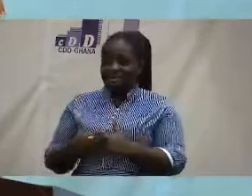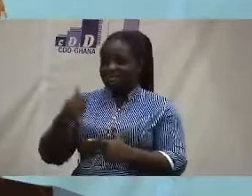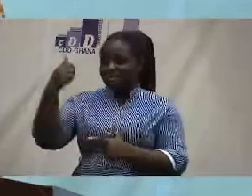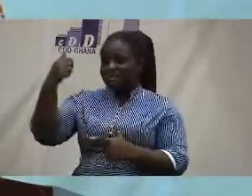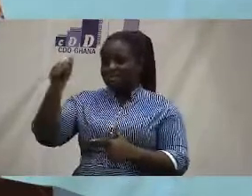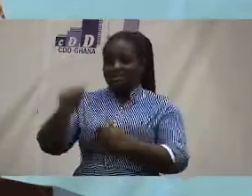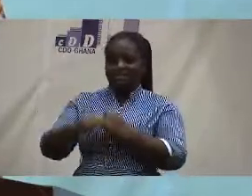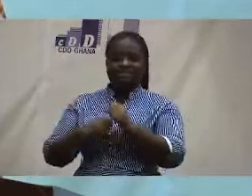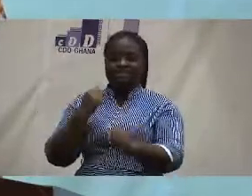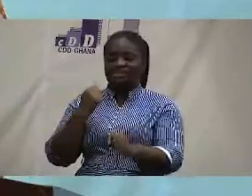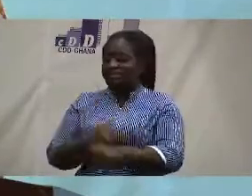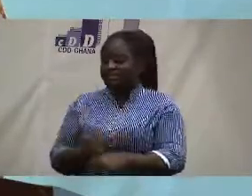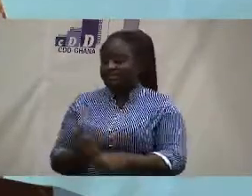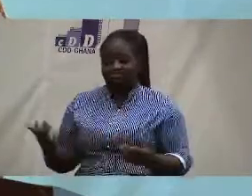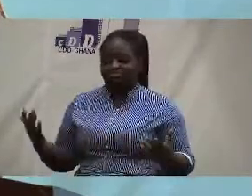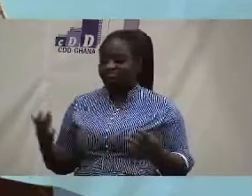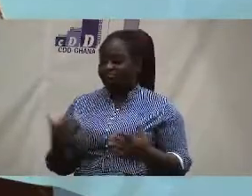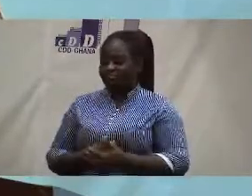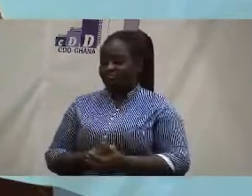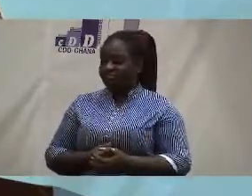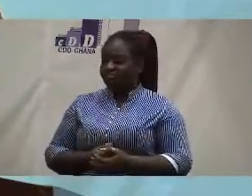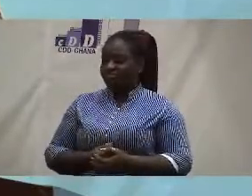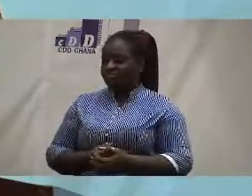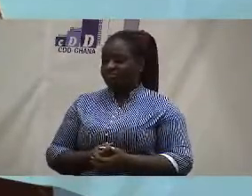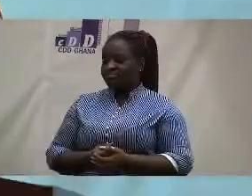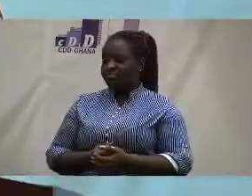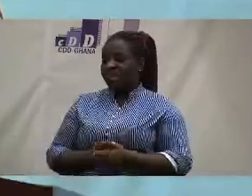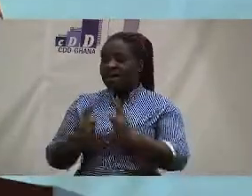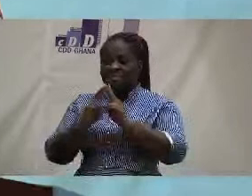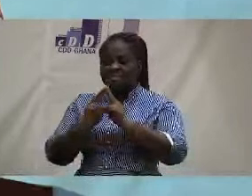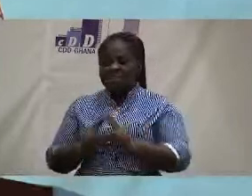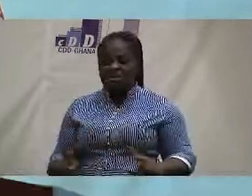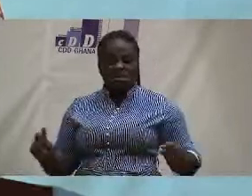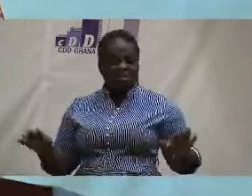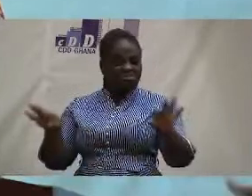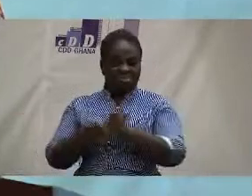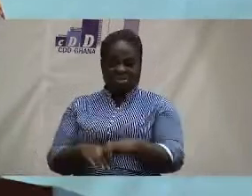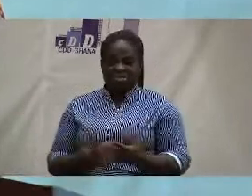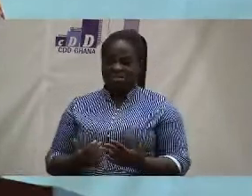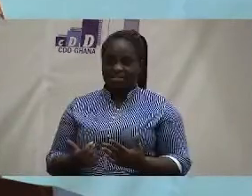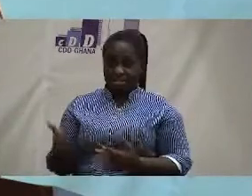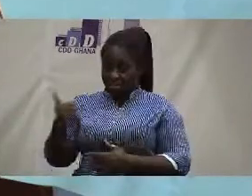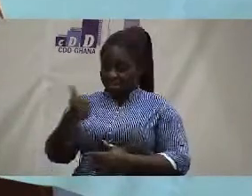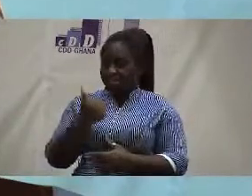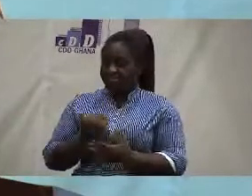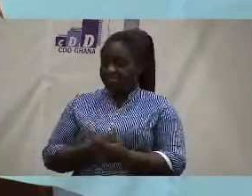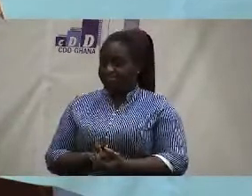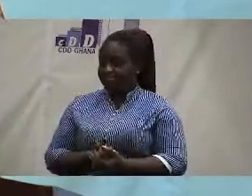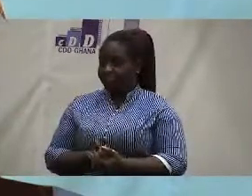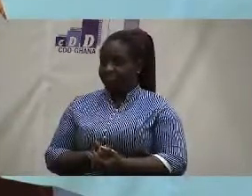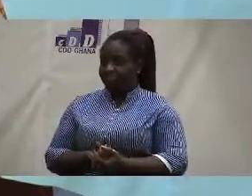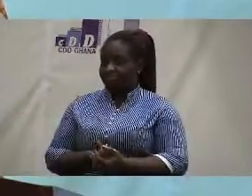decade? In the next decade, as very, very important itself.